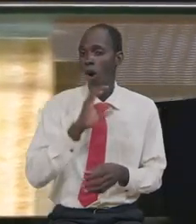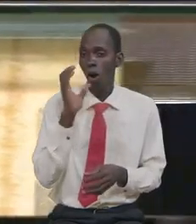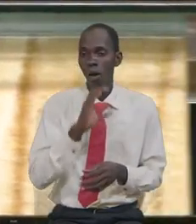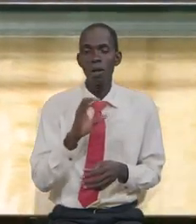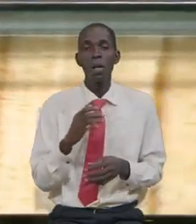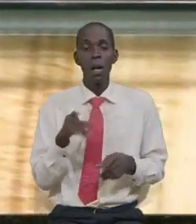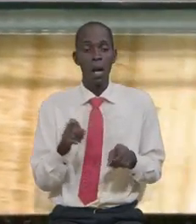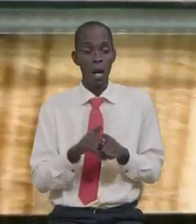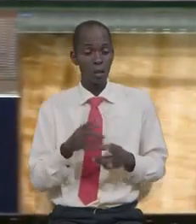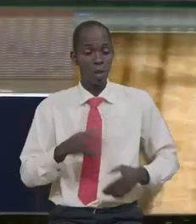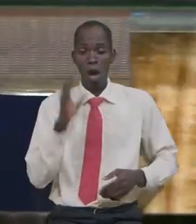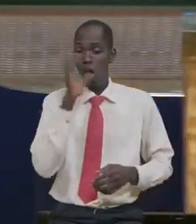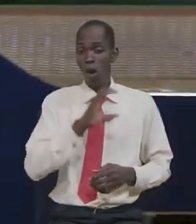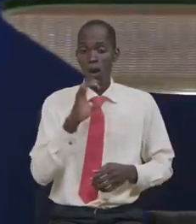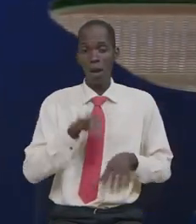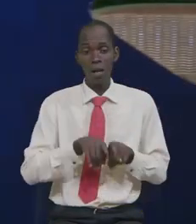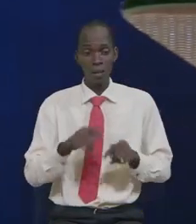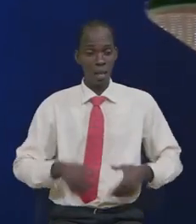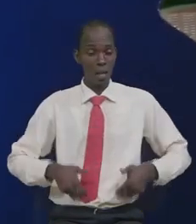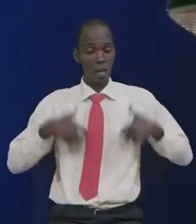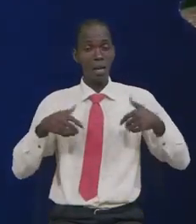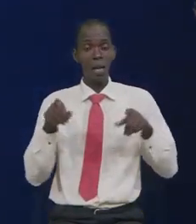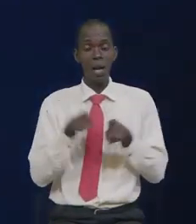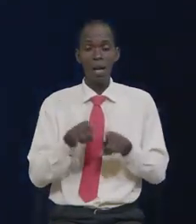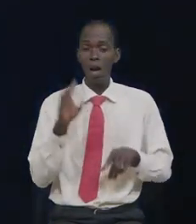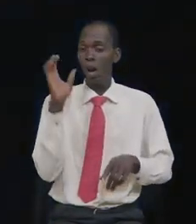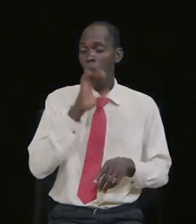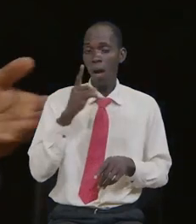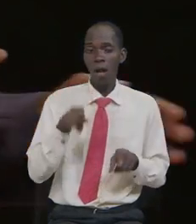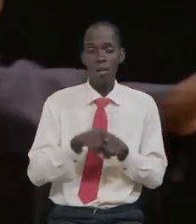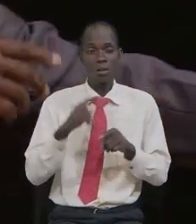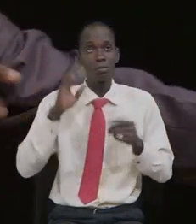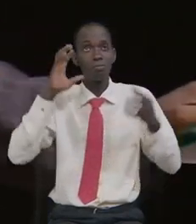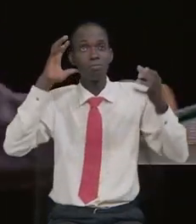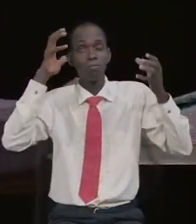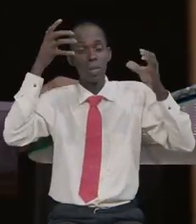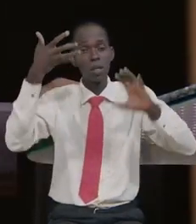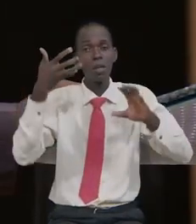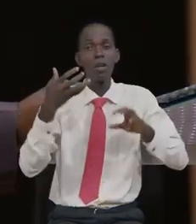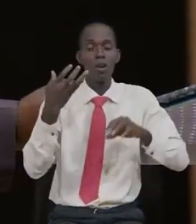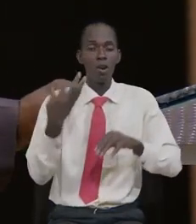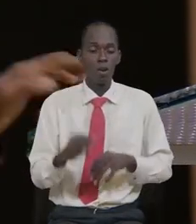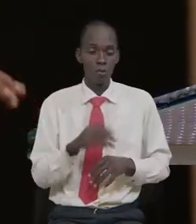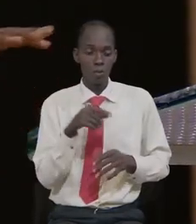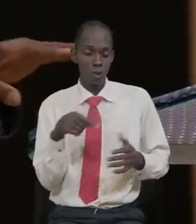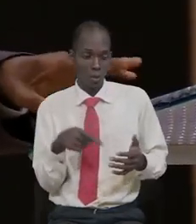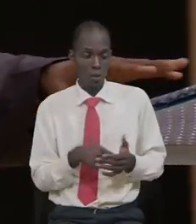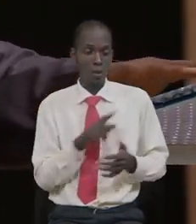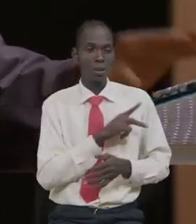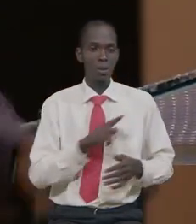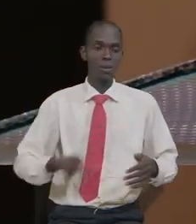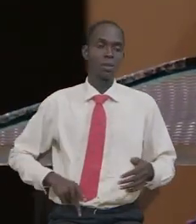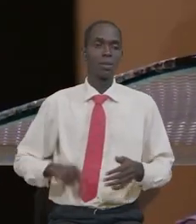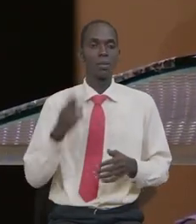anger, as hot as the indignation, as hot as the fury of this second. Look at